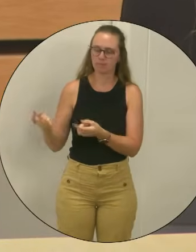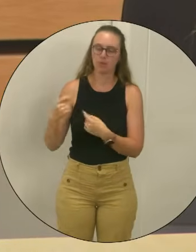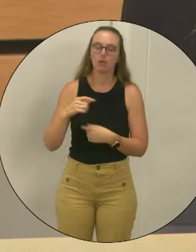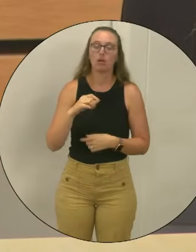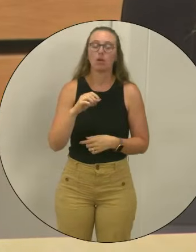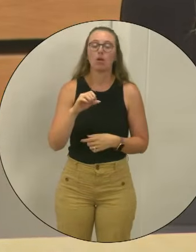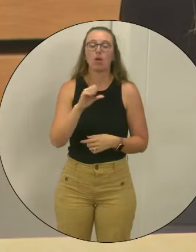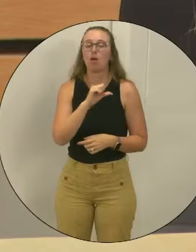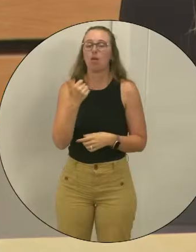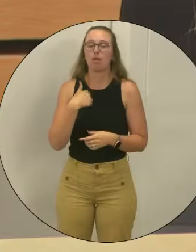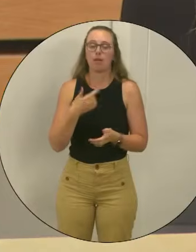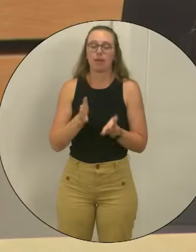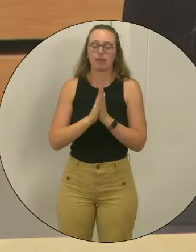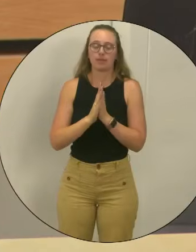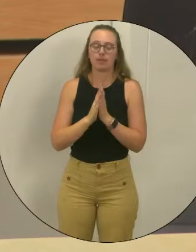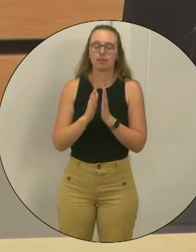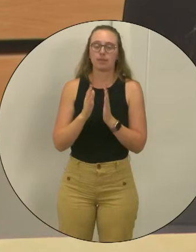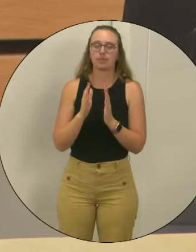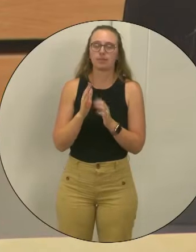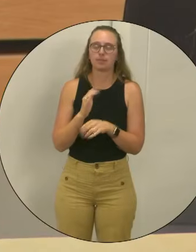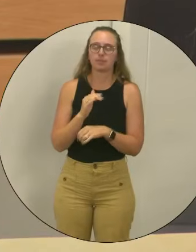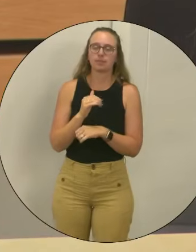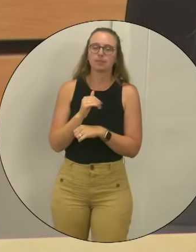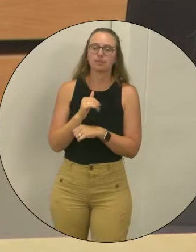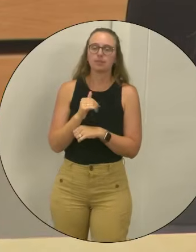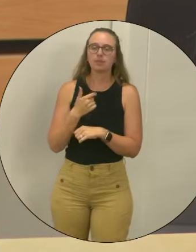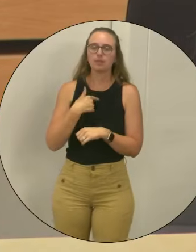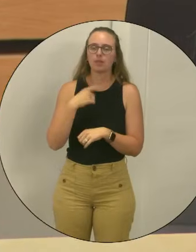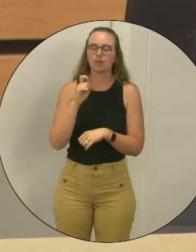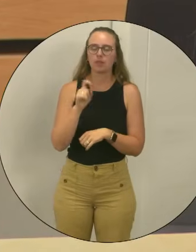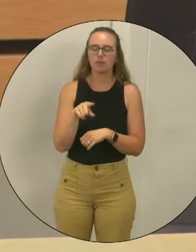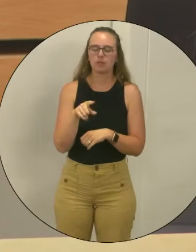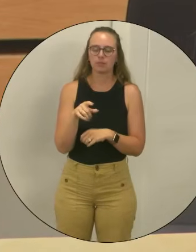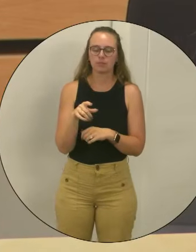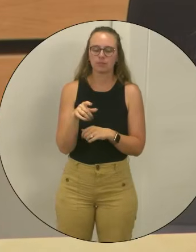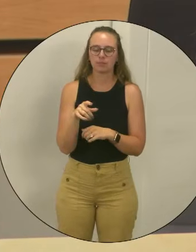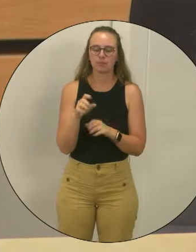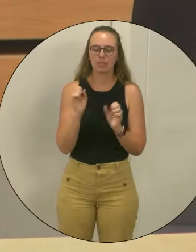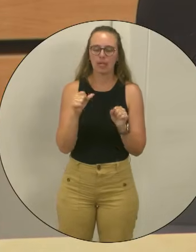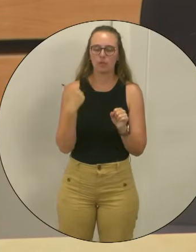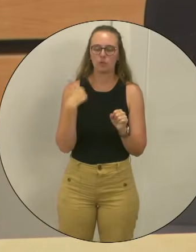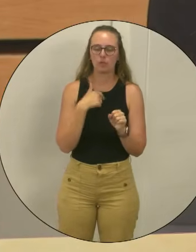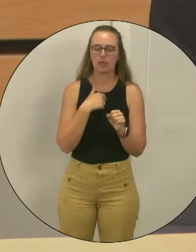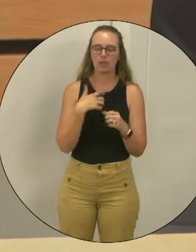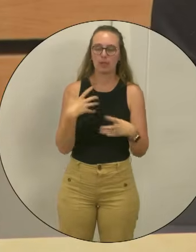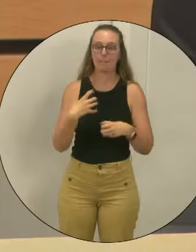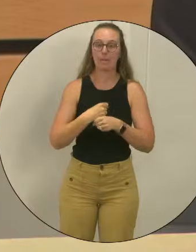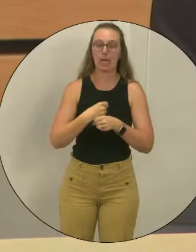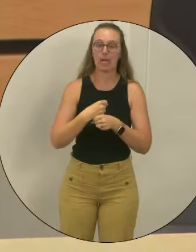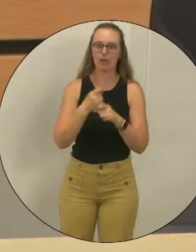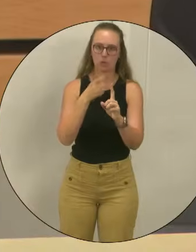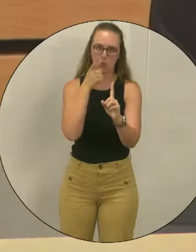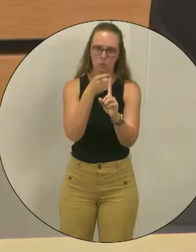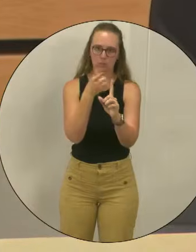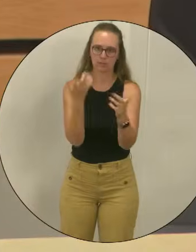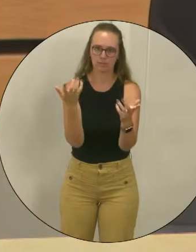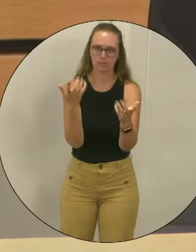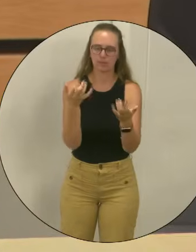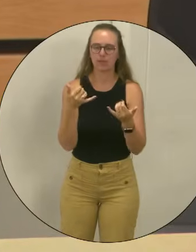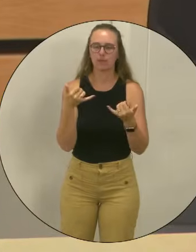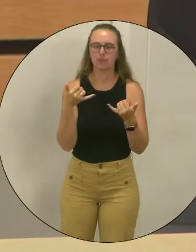wanted to ask you, because during my session with you, is I asked, could we combine things? Is that